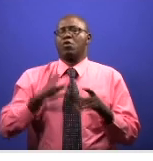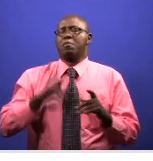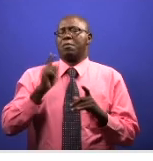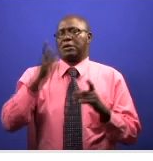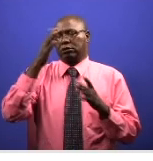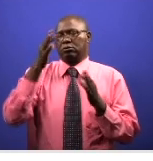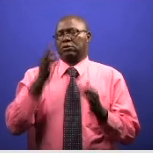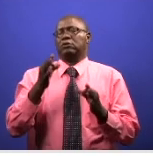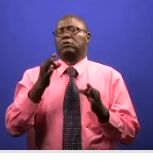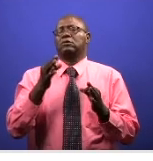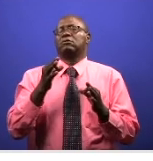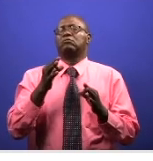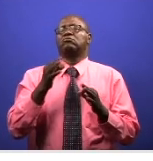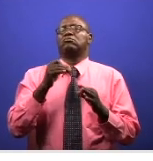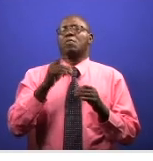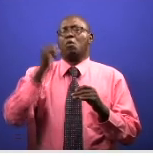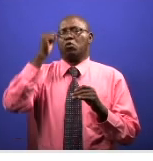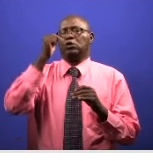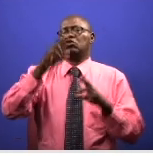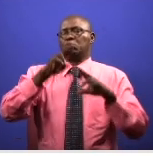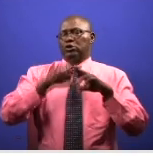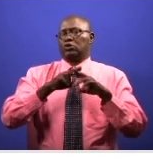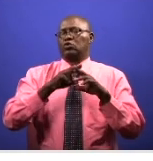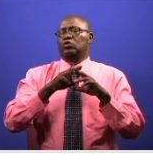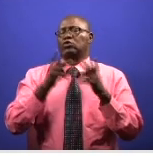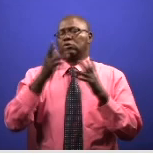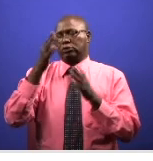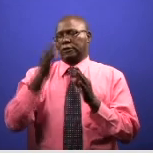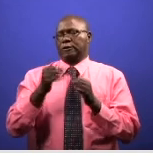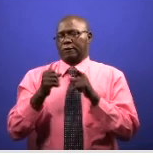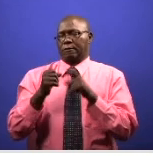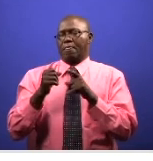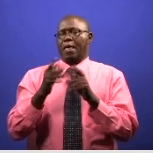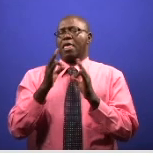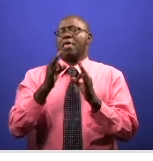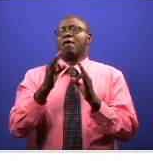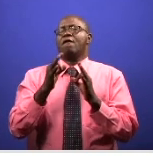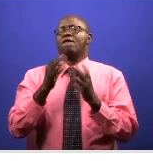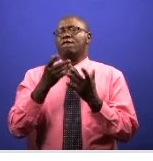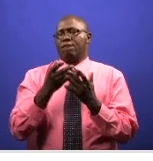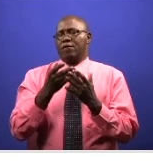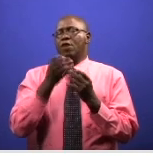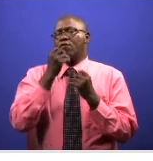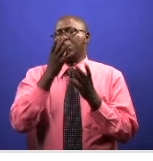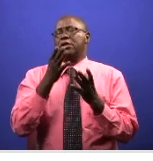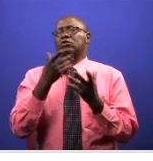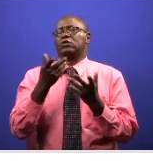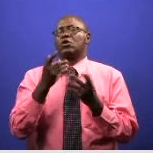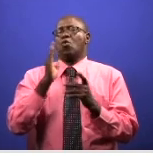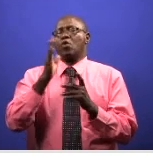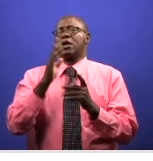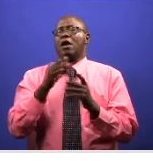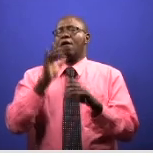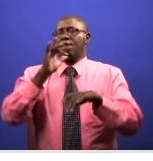seeking elective and political positions if the disinformation and bullying is rampant, which will impede on democracy